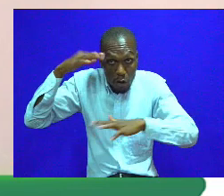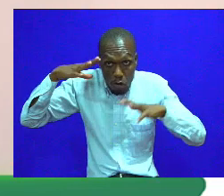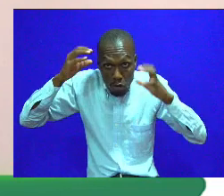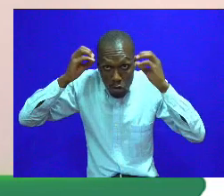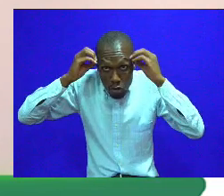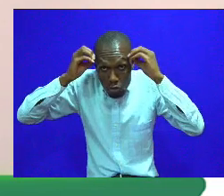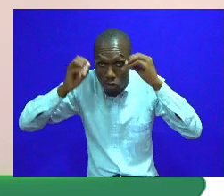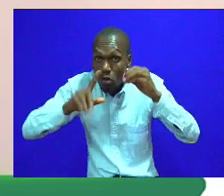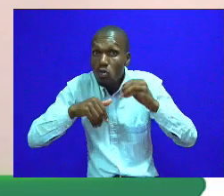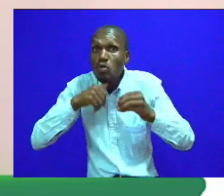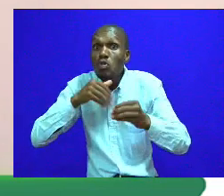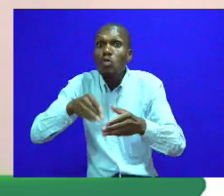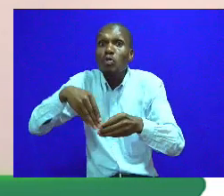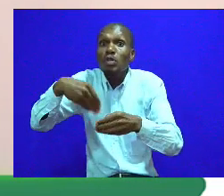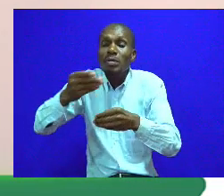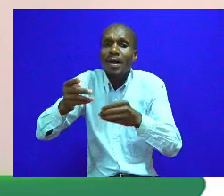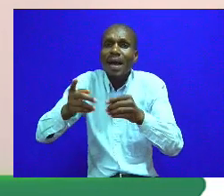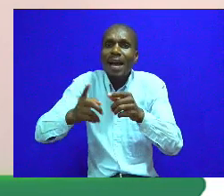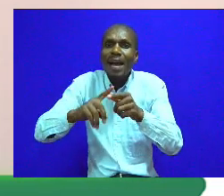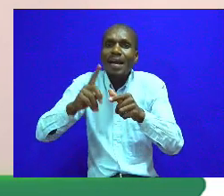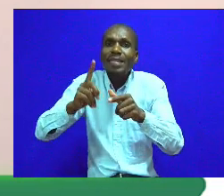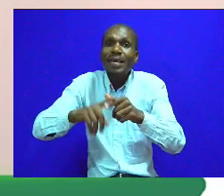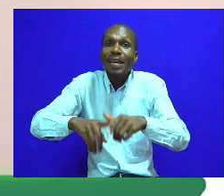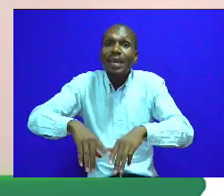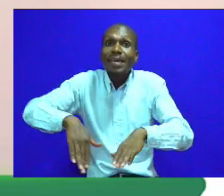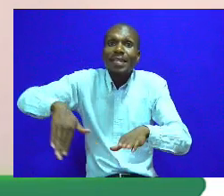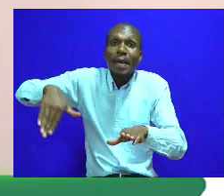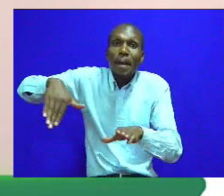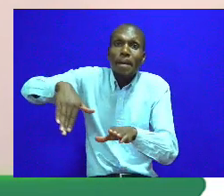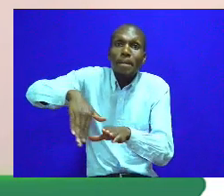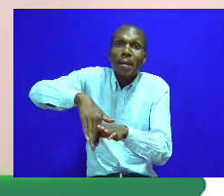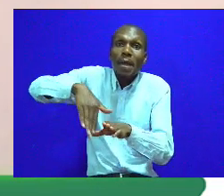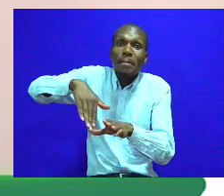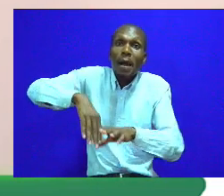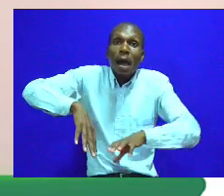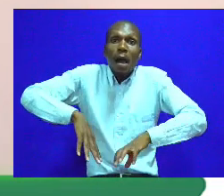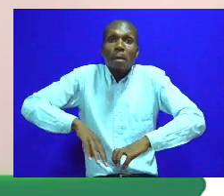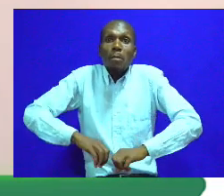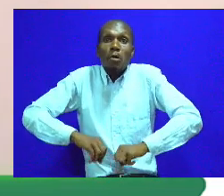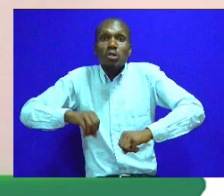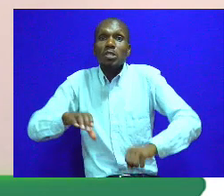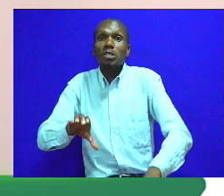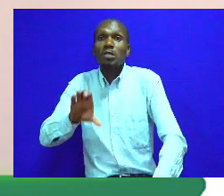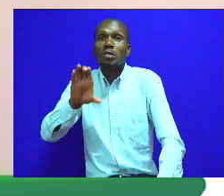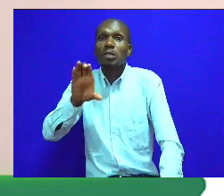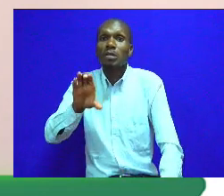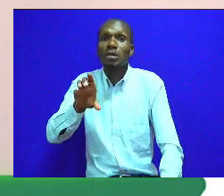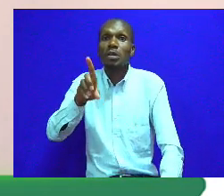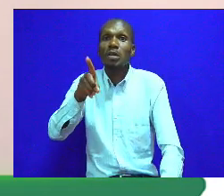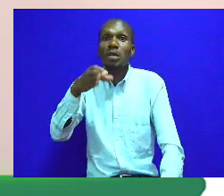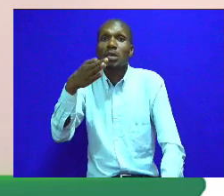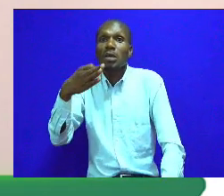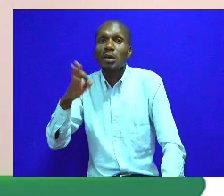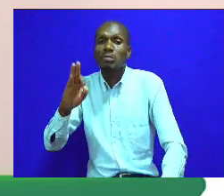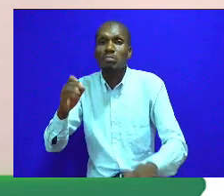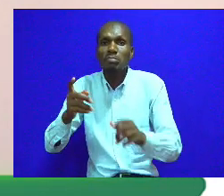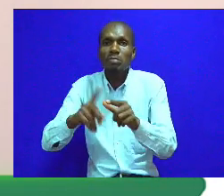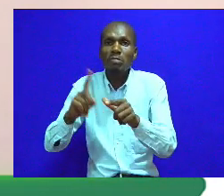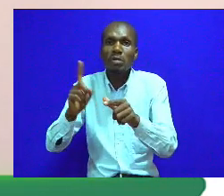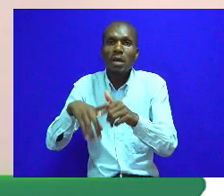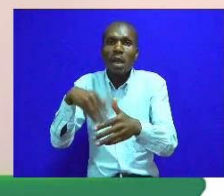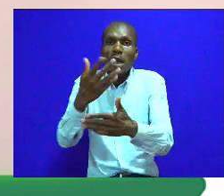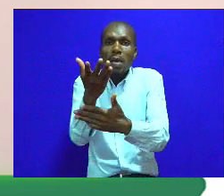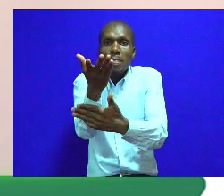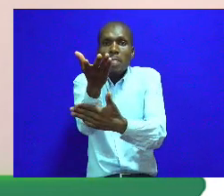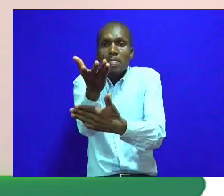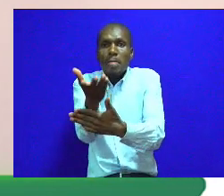rete chibasari nigo umunyakerogo vwe o CDF Richard Mauga. Na boi umunyakerogo teneta mangana ye chibasari babe ire